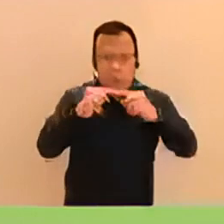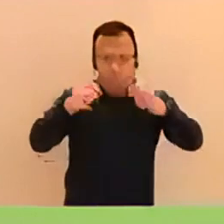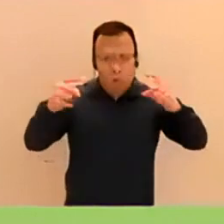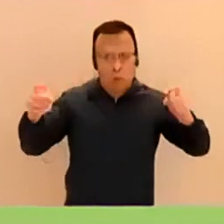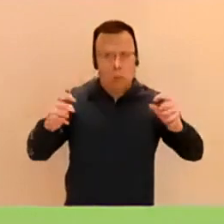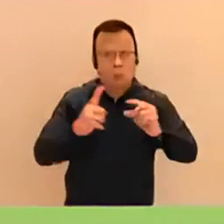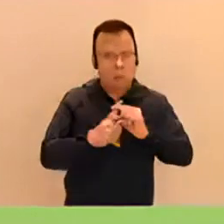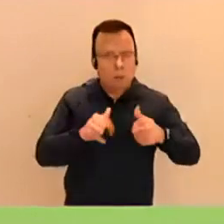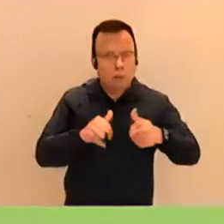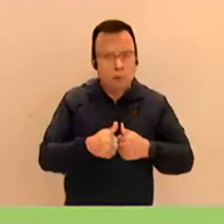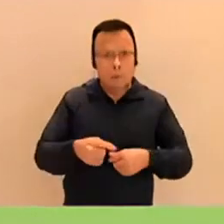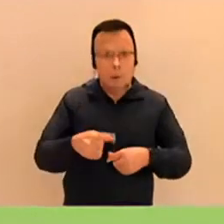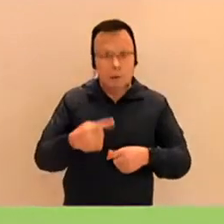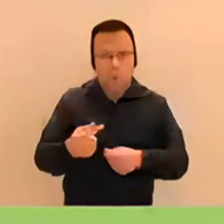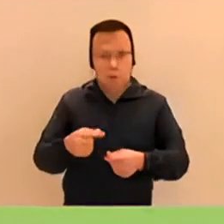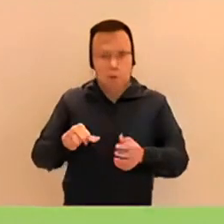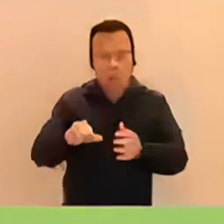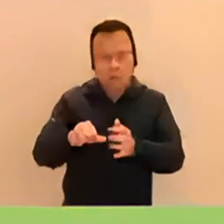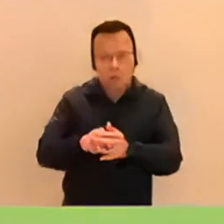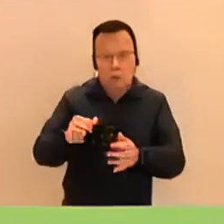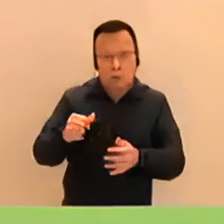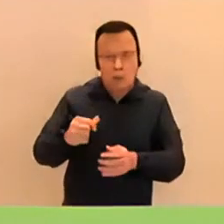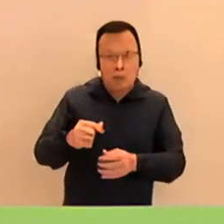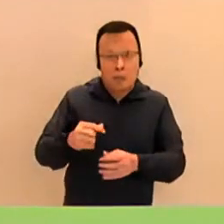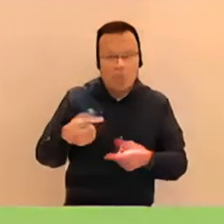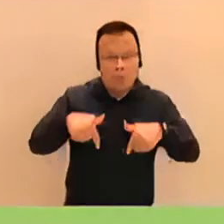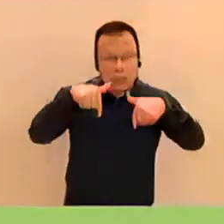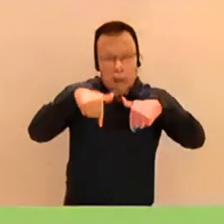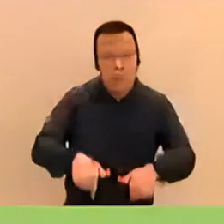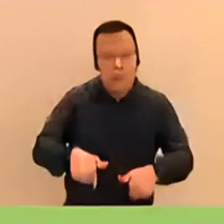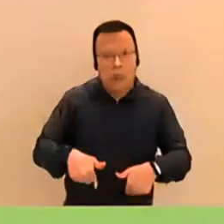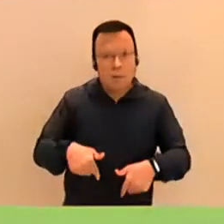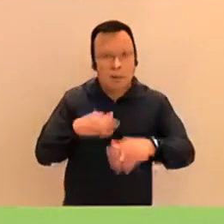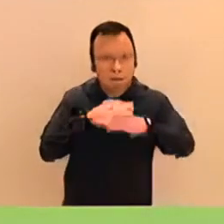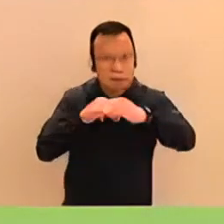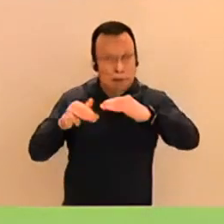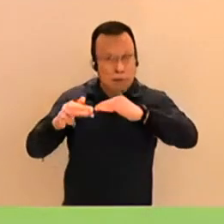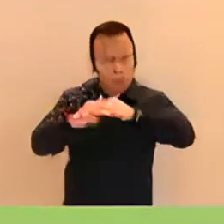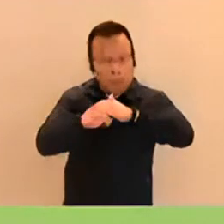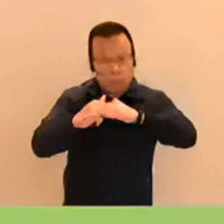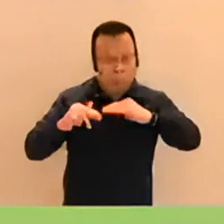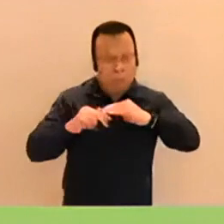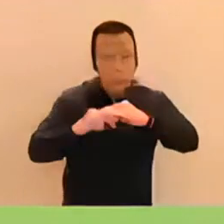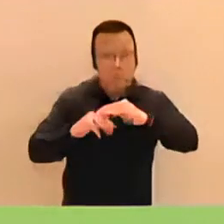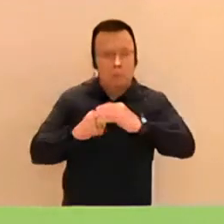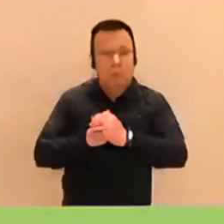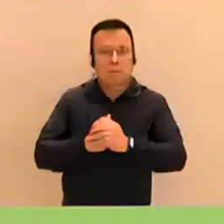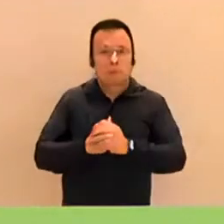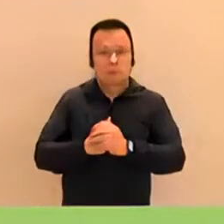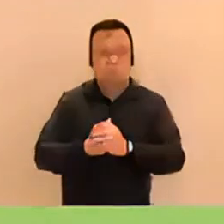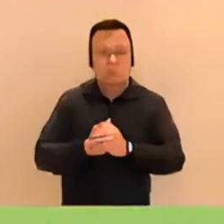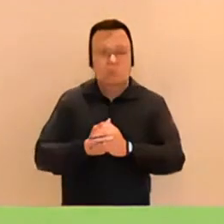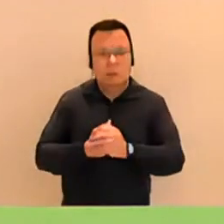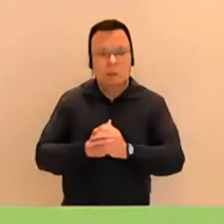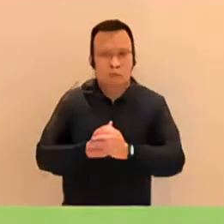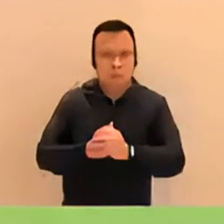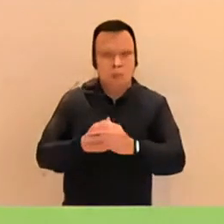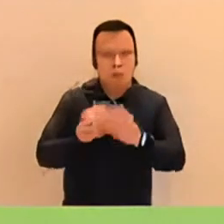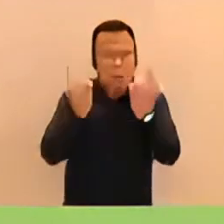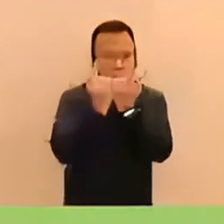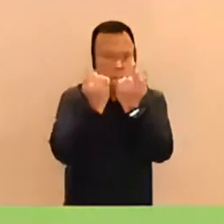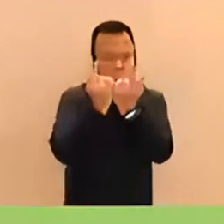south and the Loving Metropolis at the north. Now, for the Harbour Metropolis, the developments for the Chau